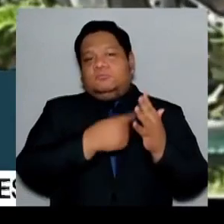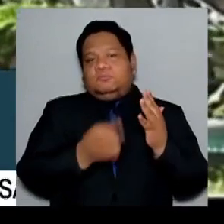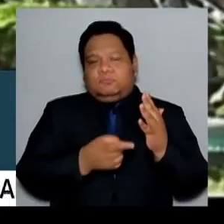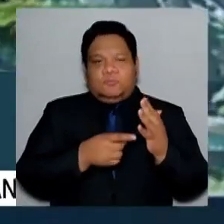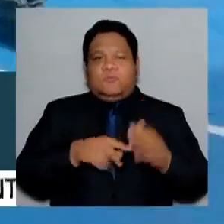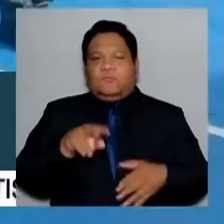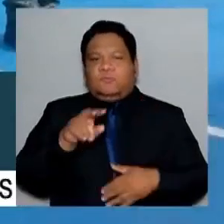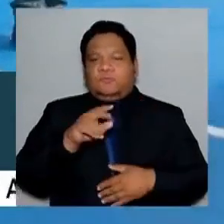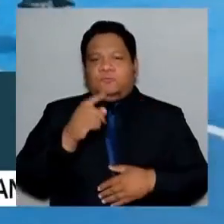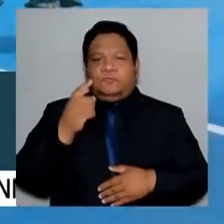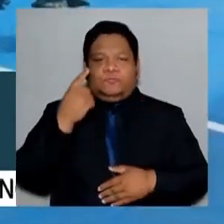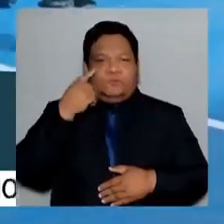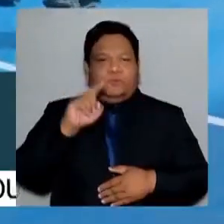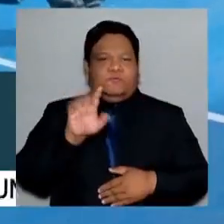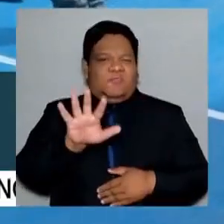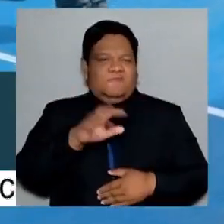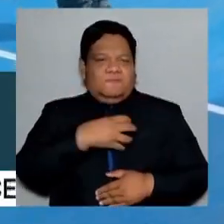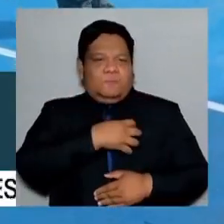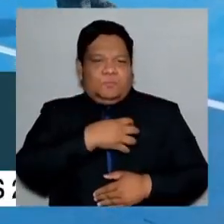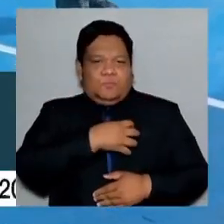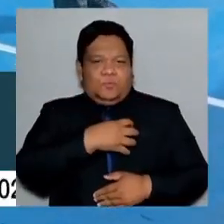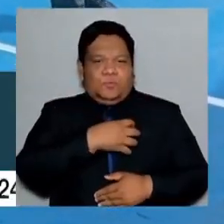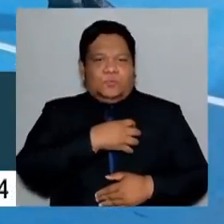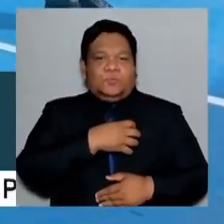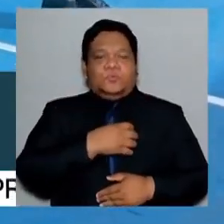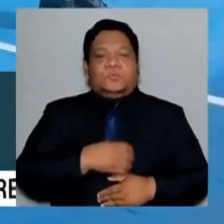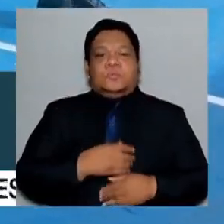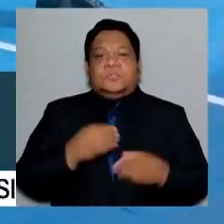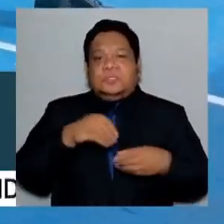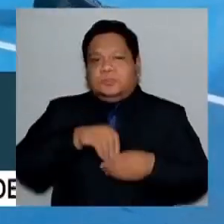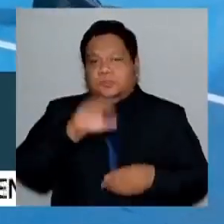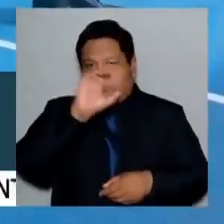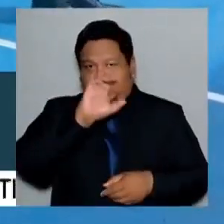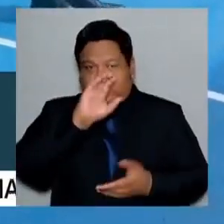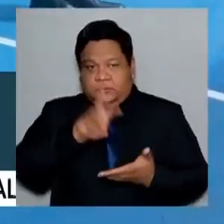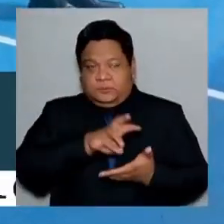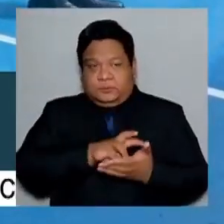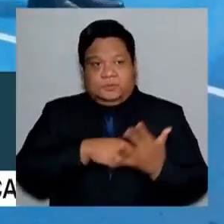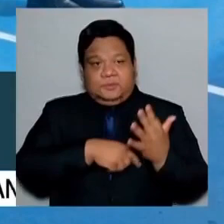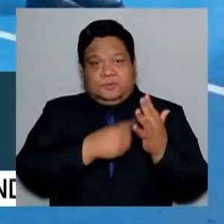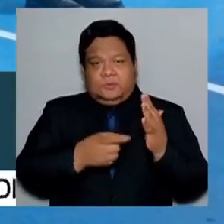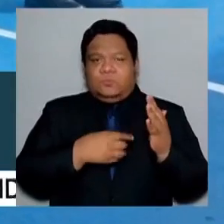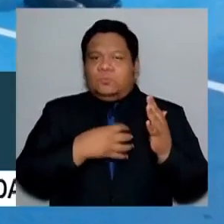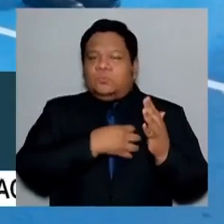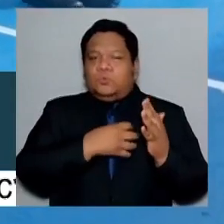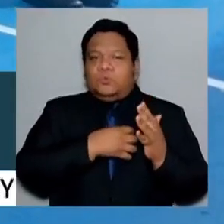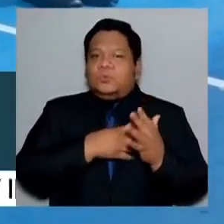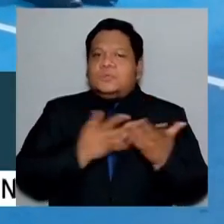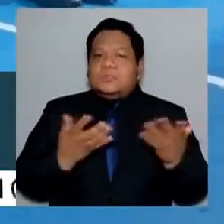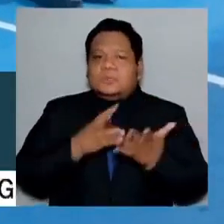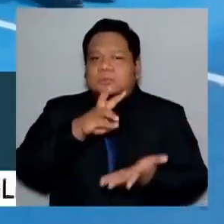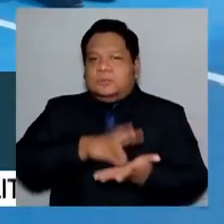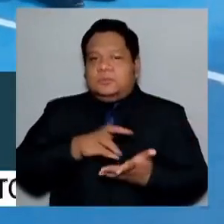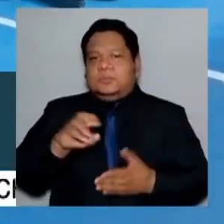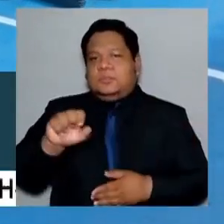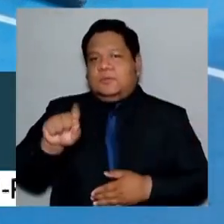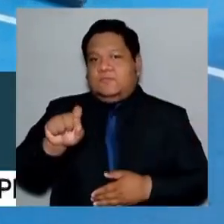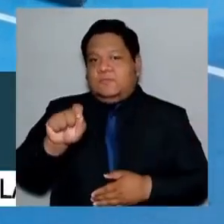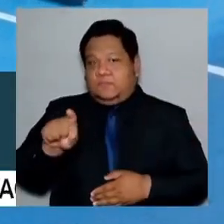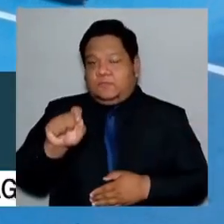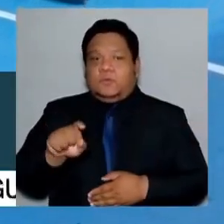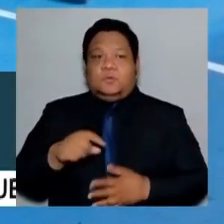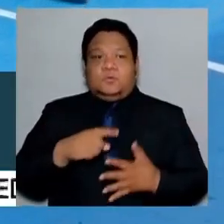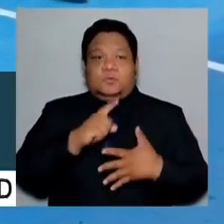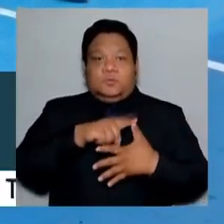versus five cops assigned in Cebu City. They were policemen assigned at Station 11 and identified as follows: Police